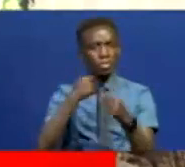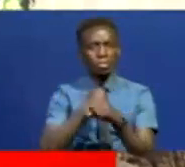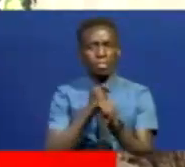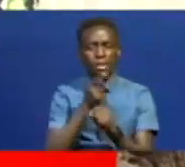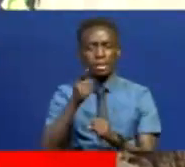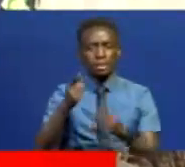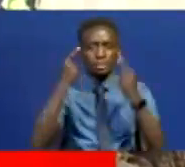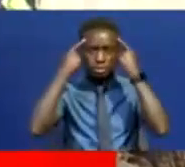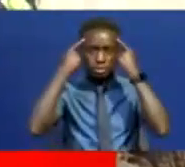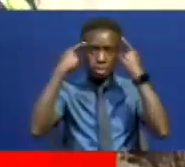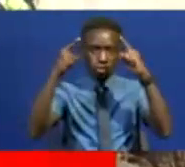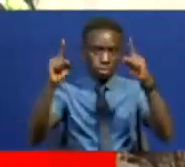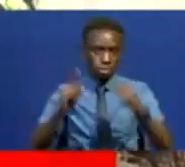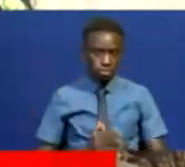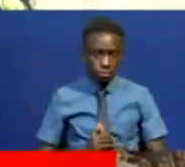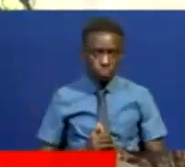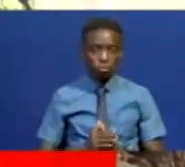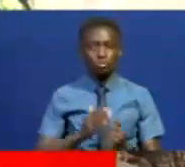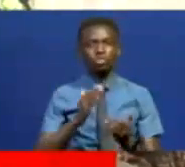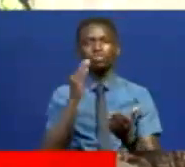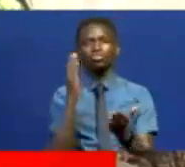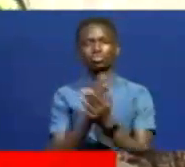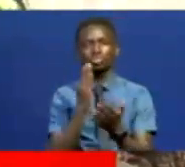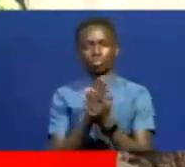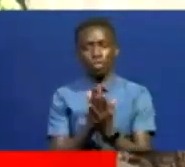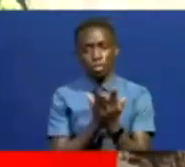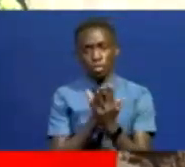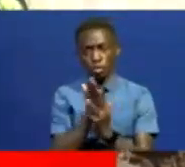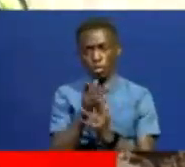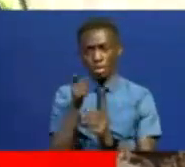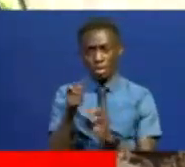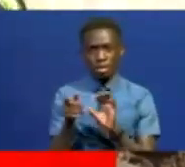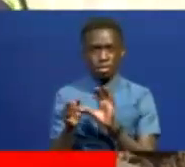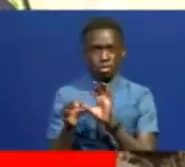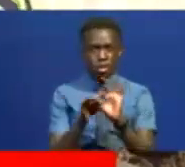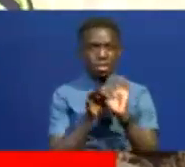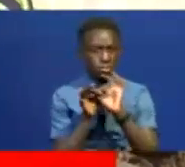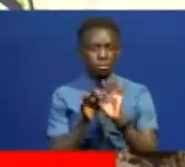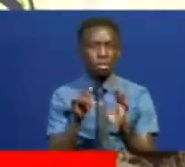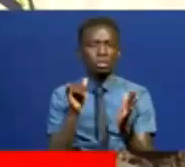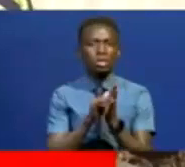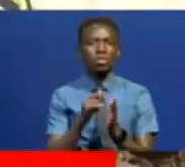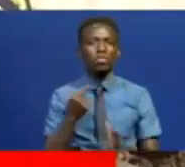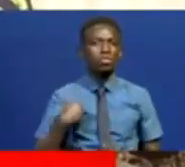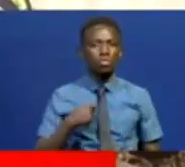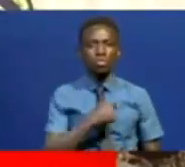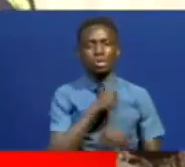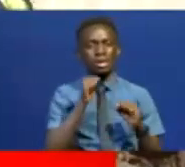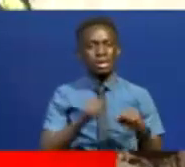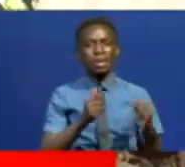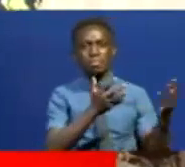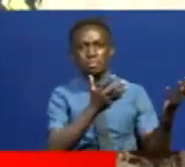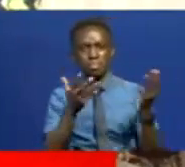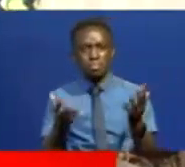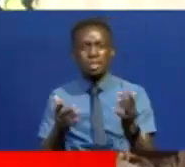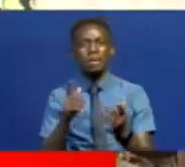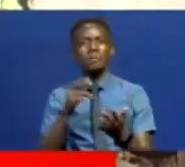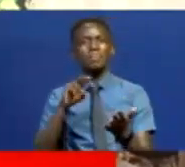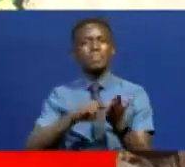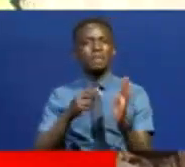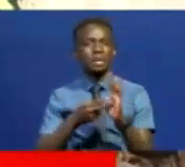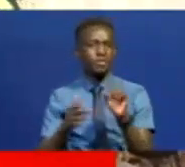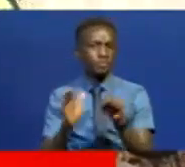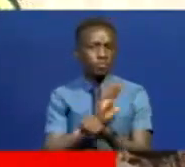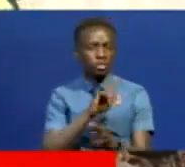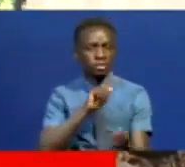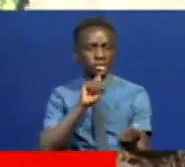reality. It is through such collaborations that we can bring about meaningful change in